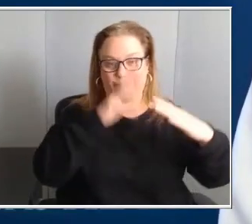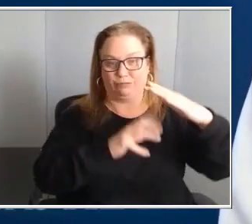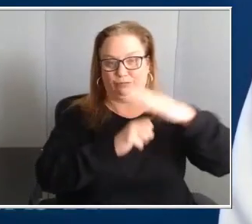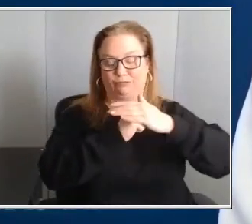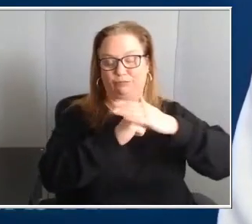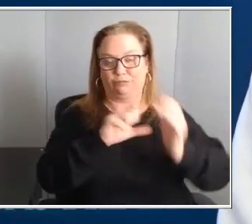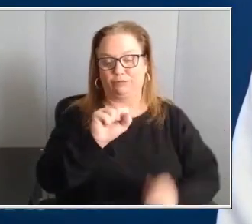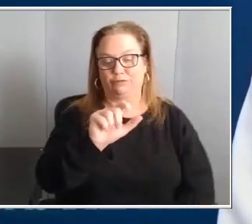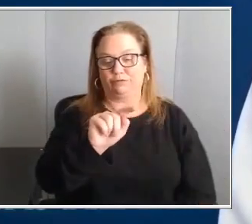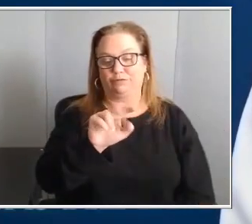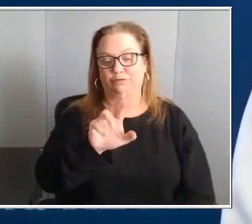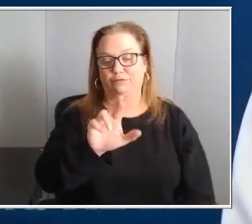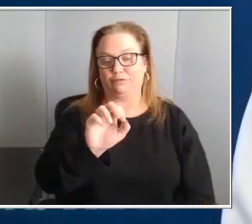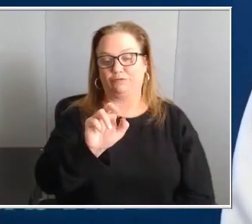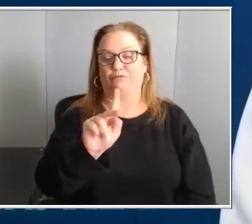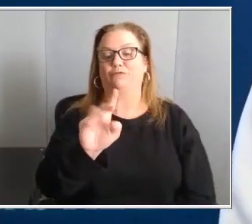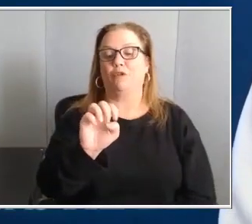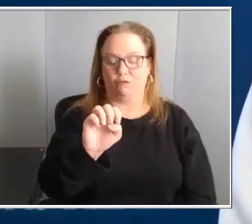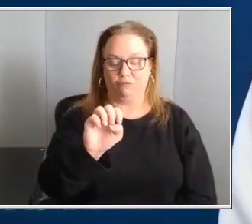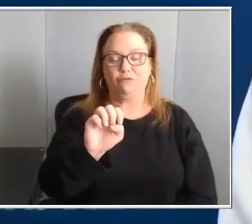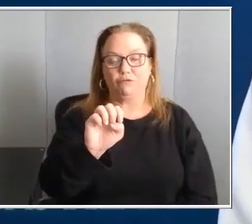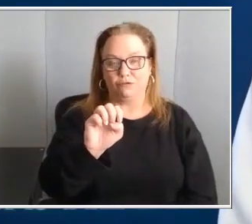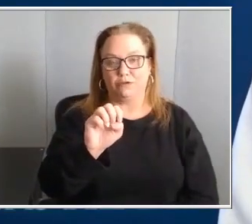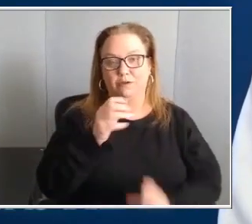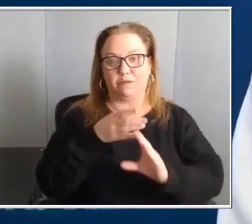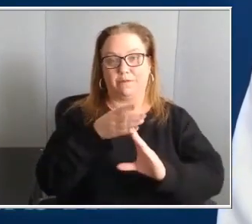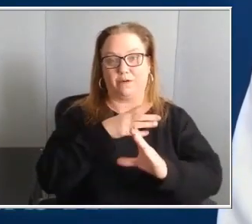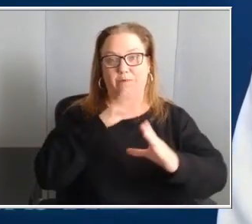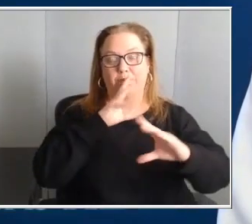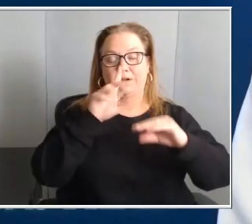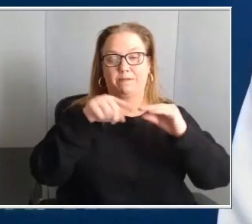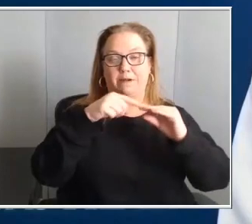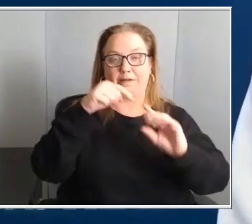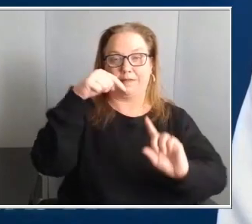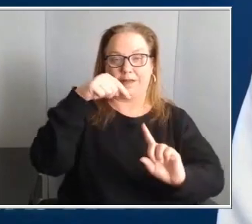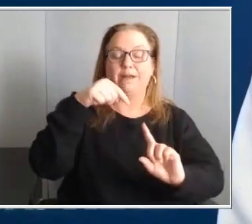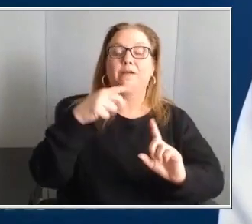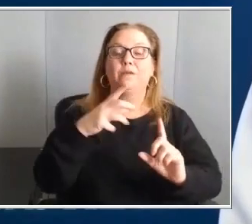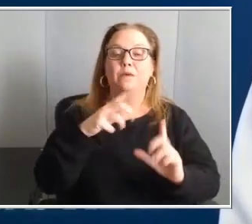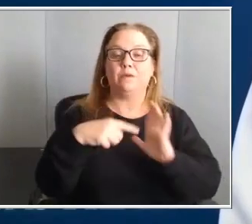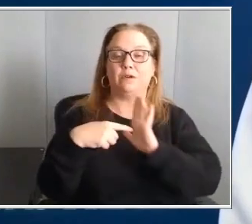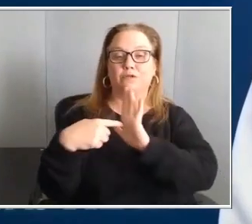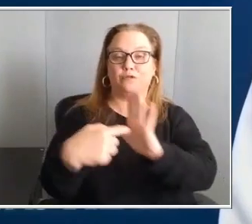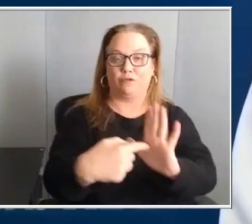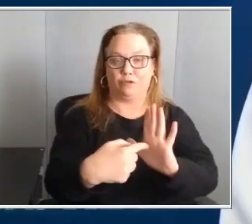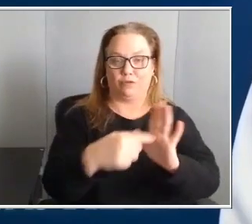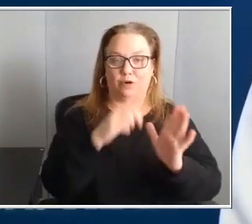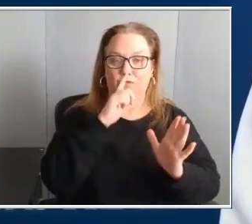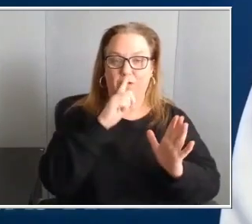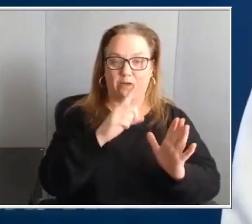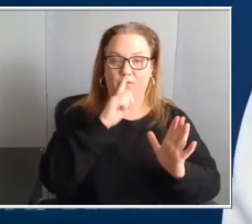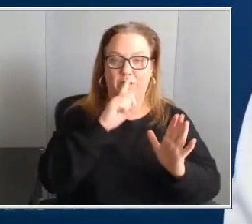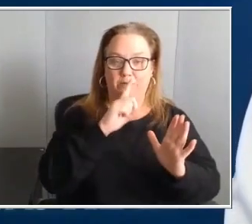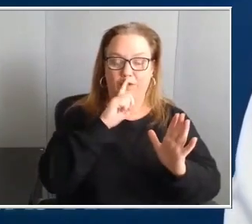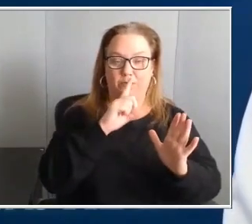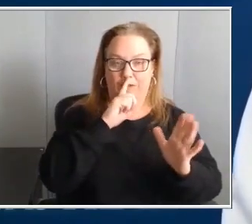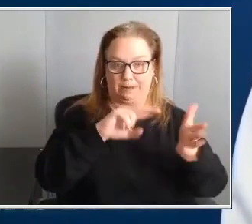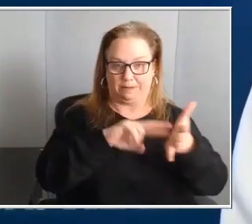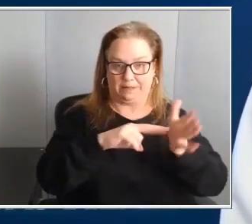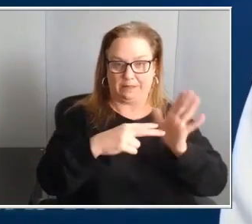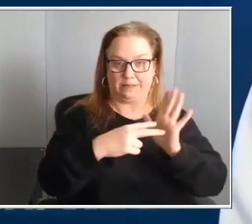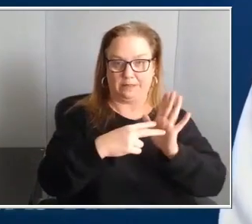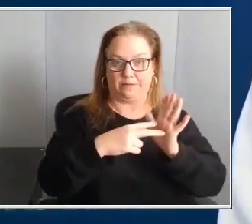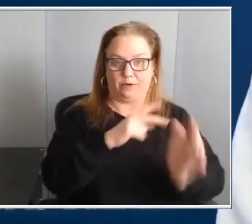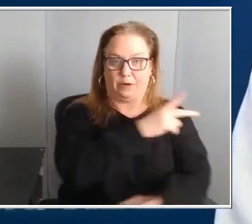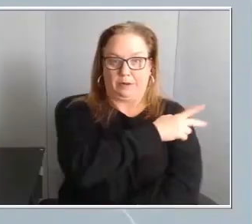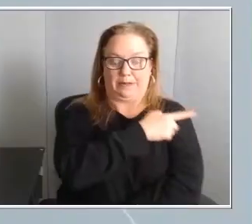And before we dive into that important study that we're going to focus on, we want to show you what it really means for